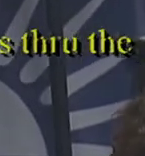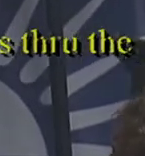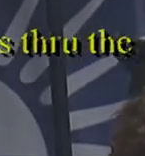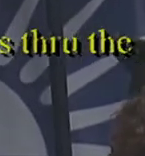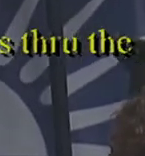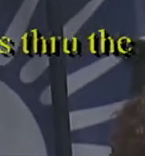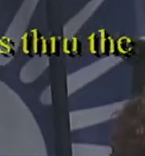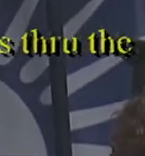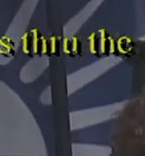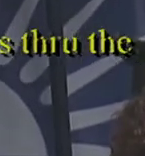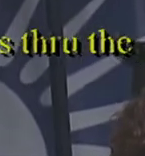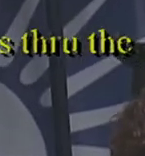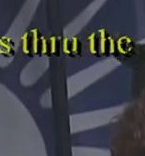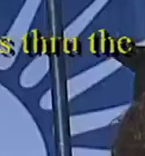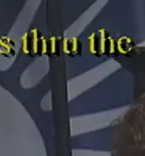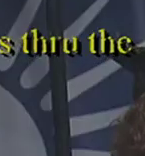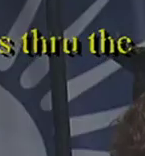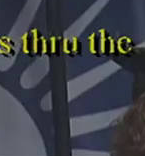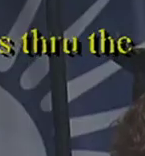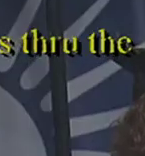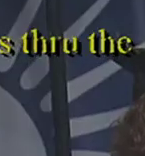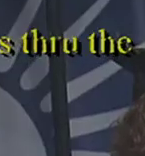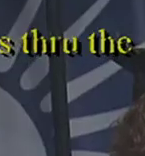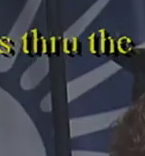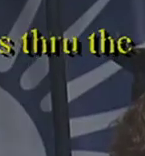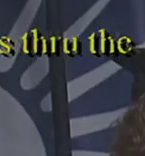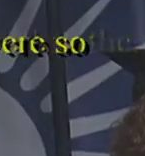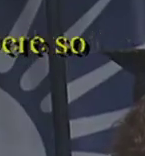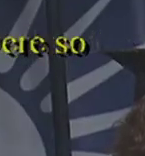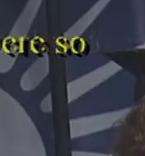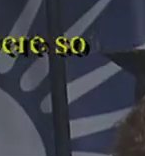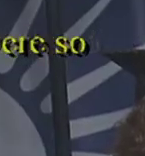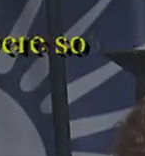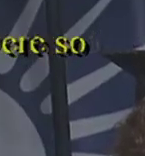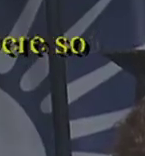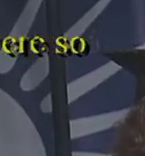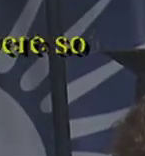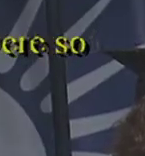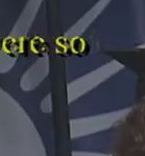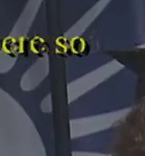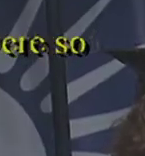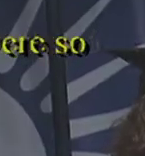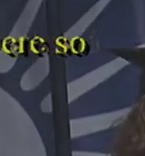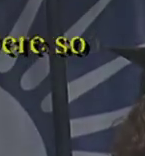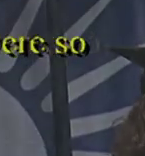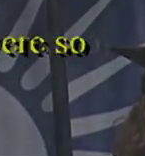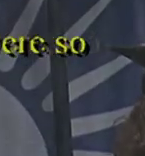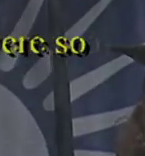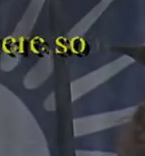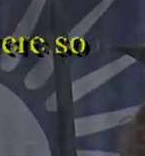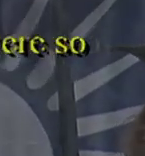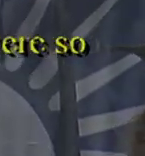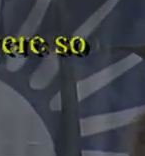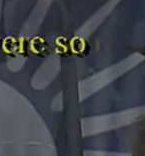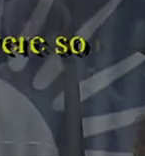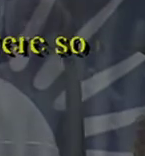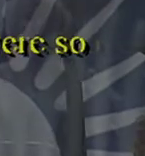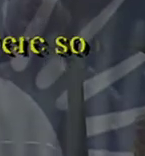perilous fight o'er the ramparts we watch were so